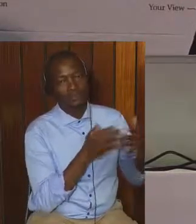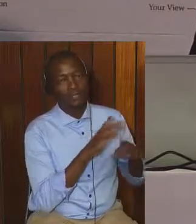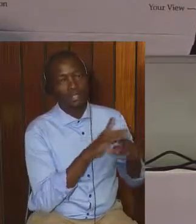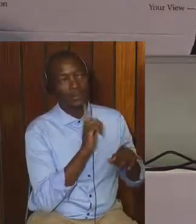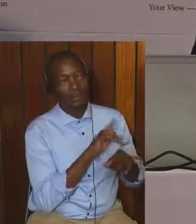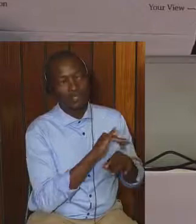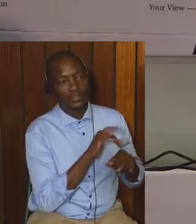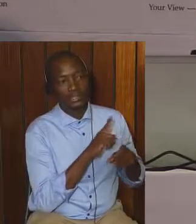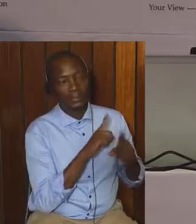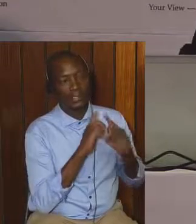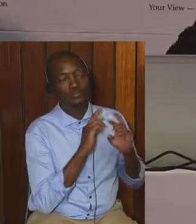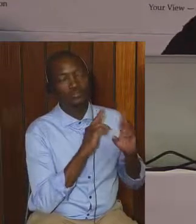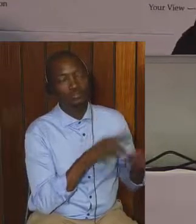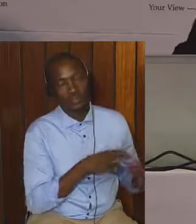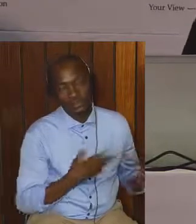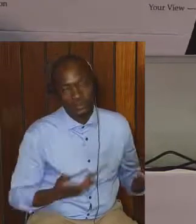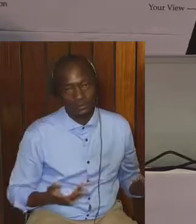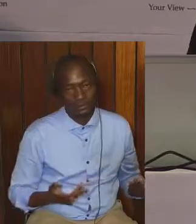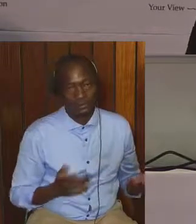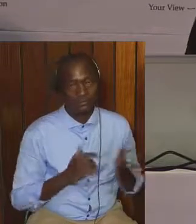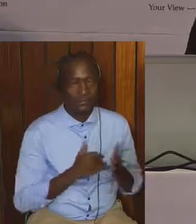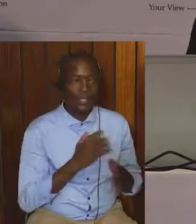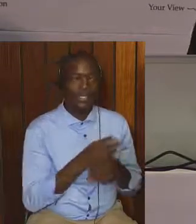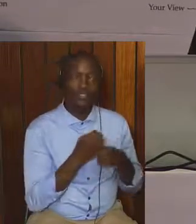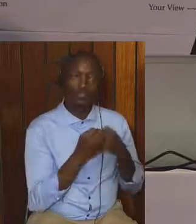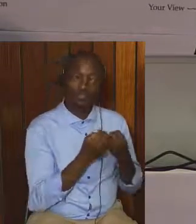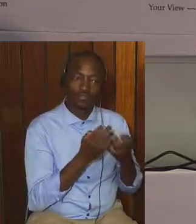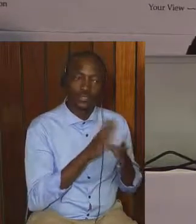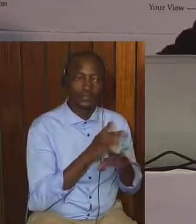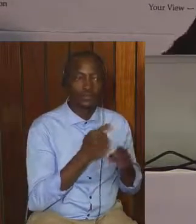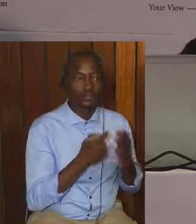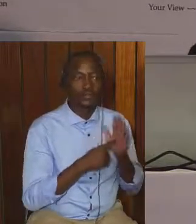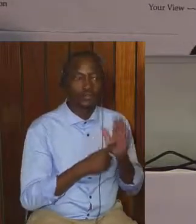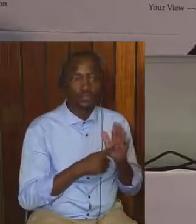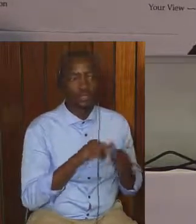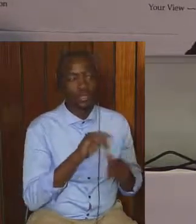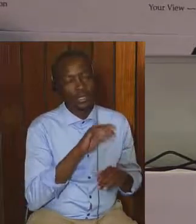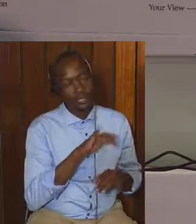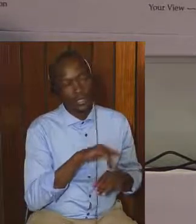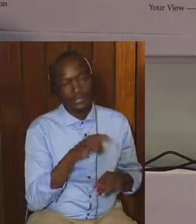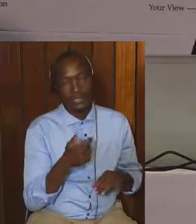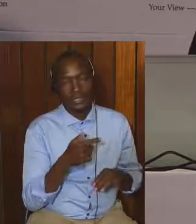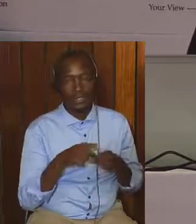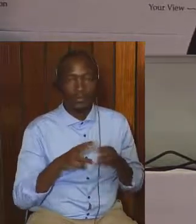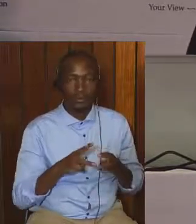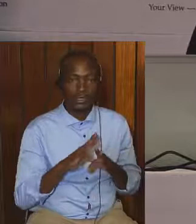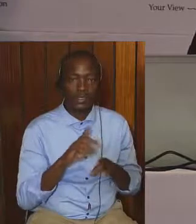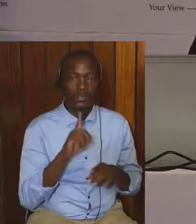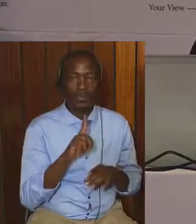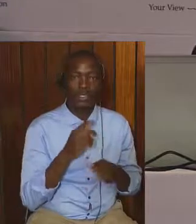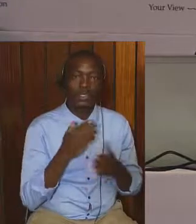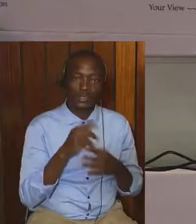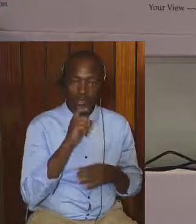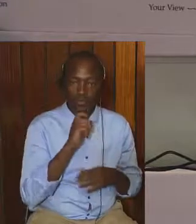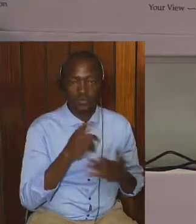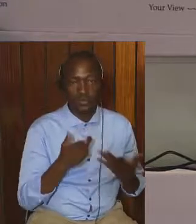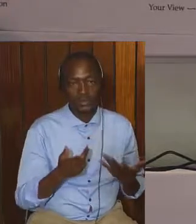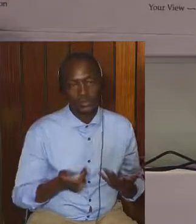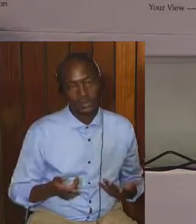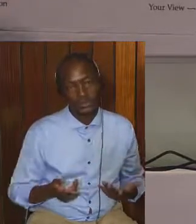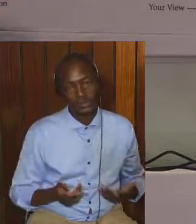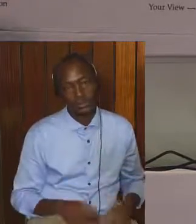to respond to us. So I just wanted to give that indication. That's another route one can use as well. But I think